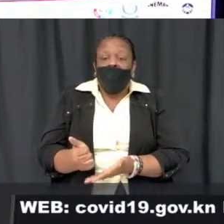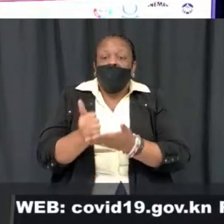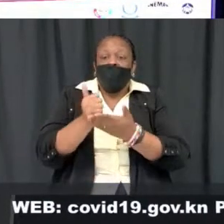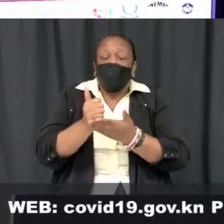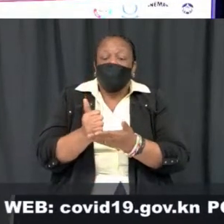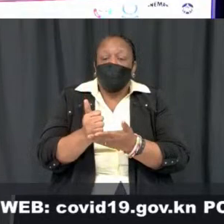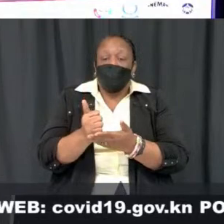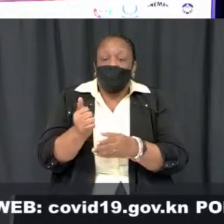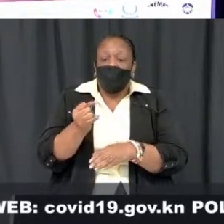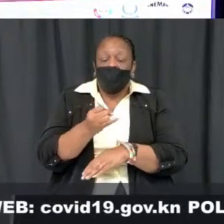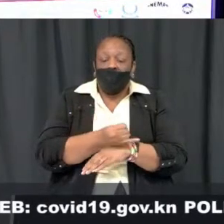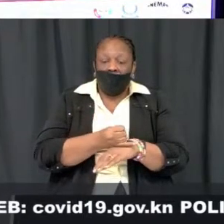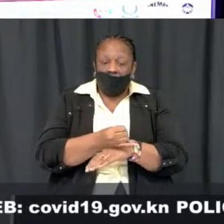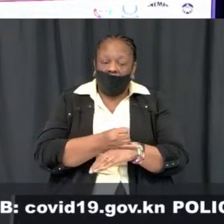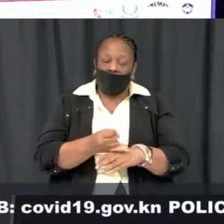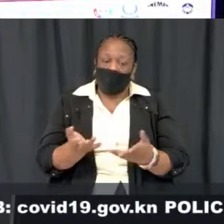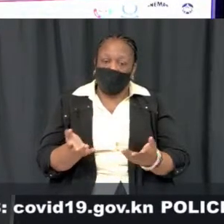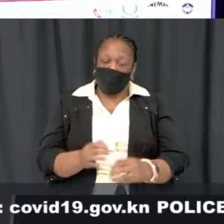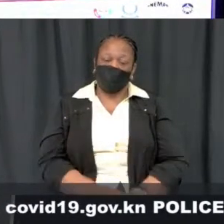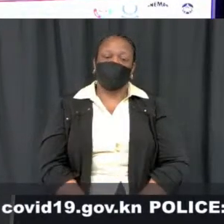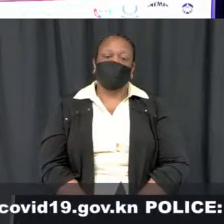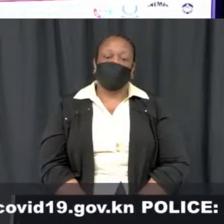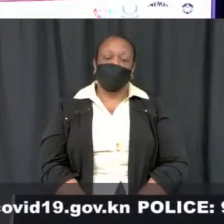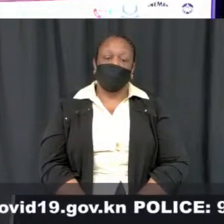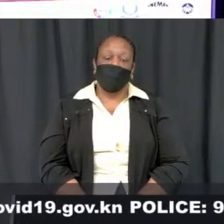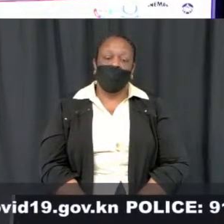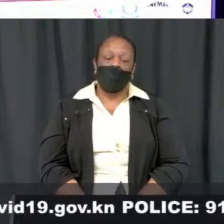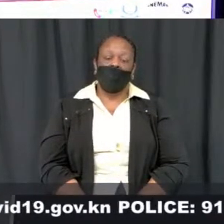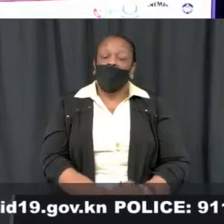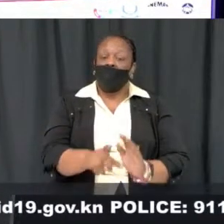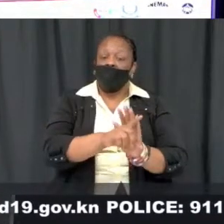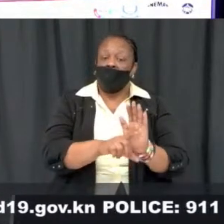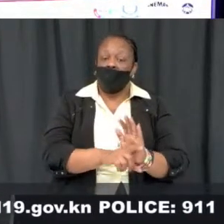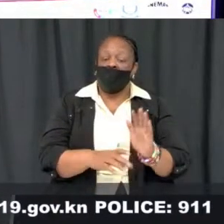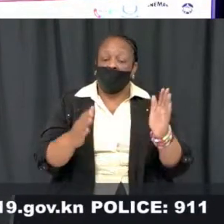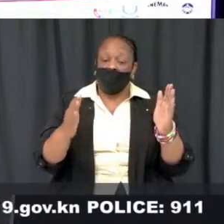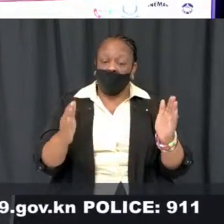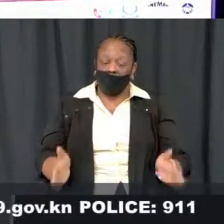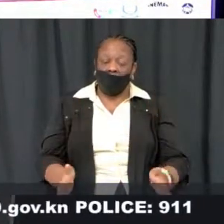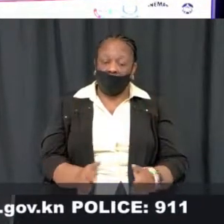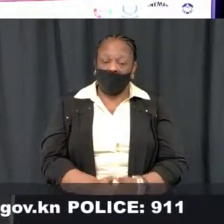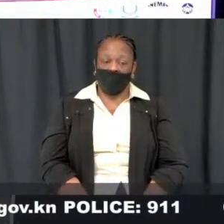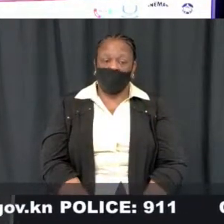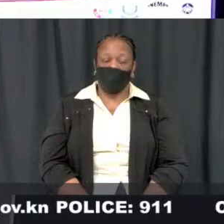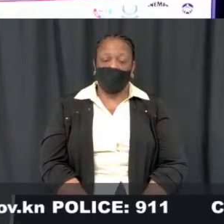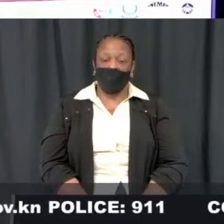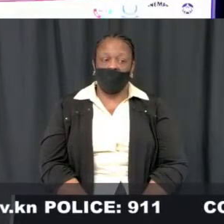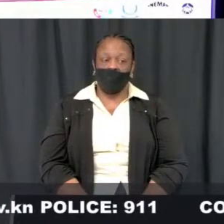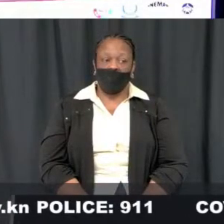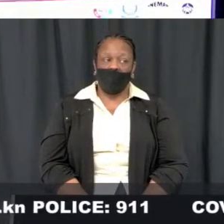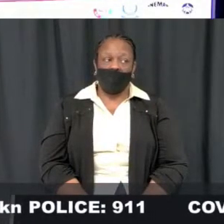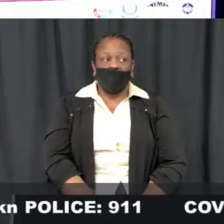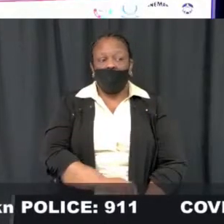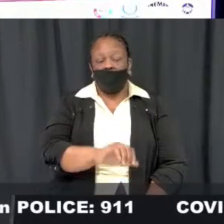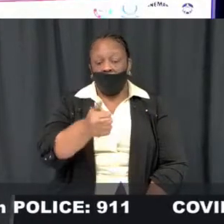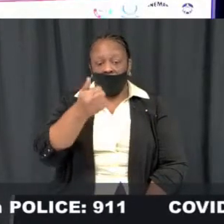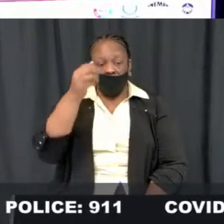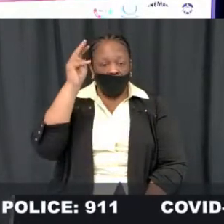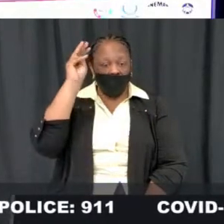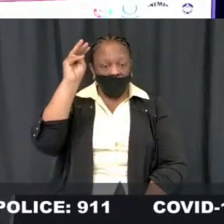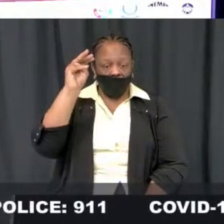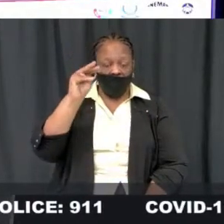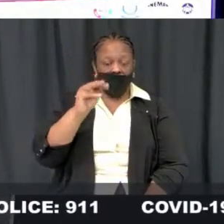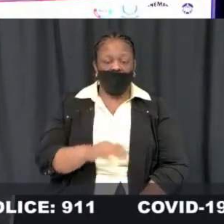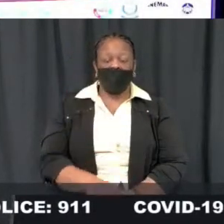we have the Attorney General, and in particular, the Honorable Wendy Phipps, who sits with us on a